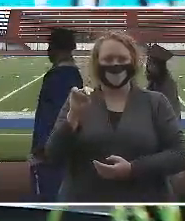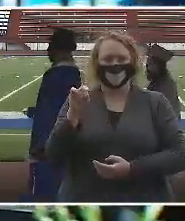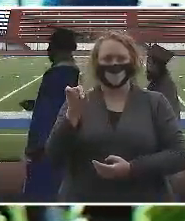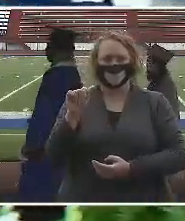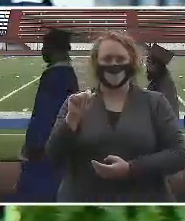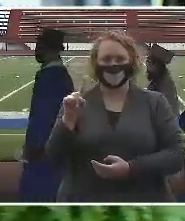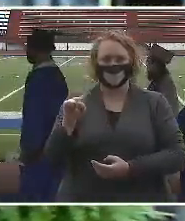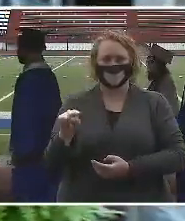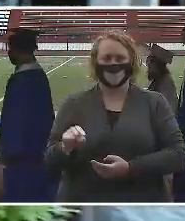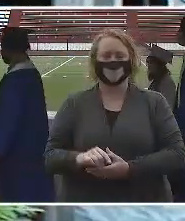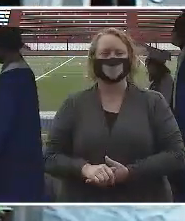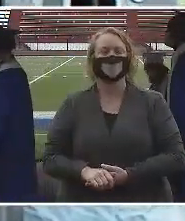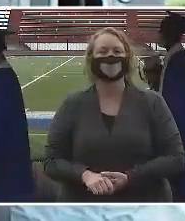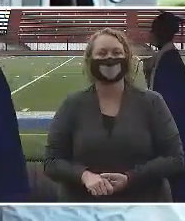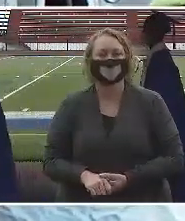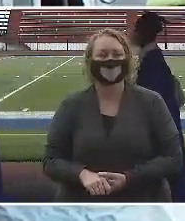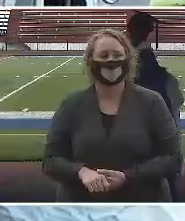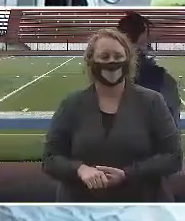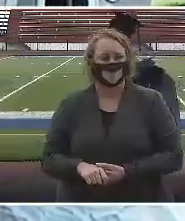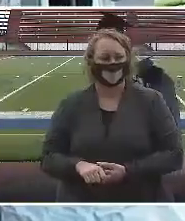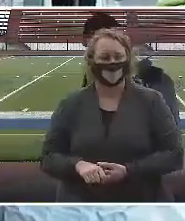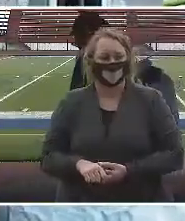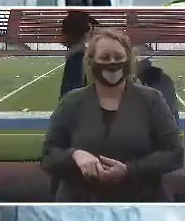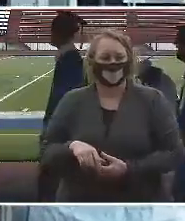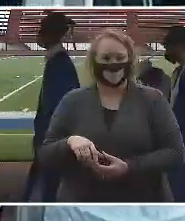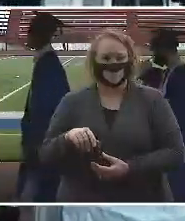Griselda Manuel Roman.